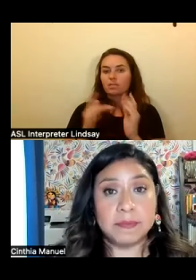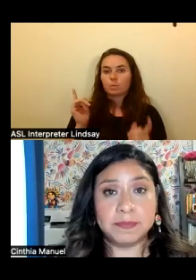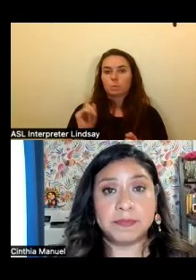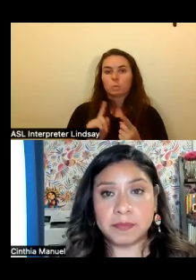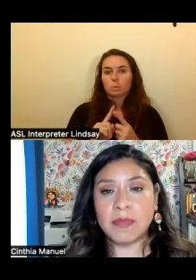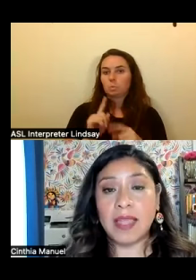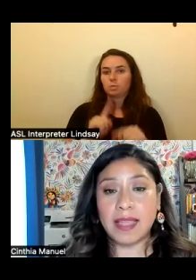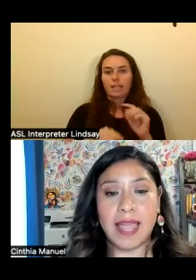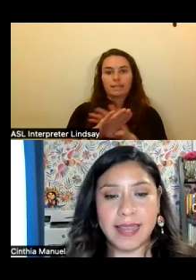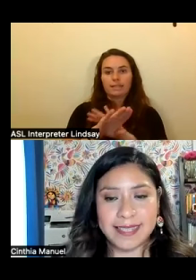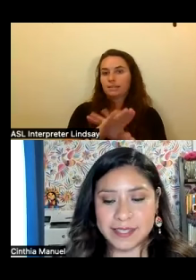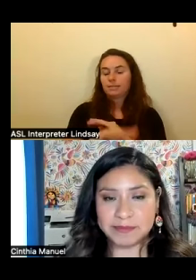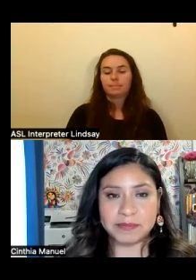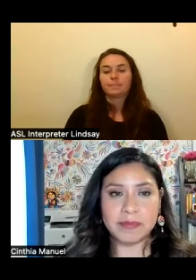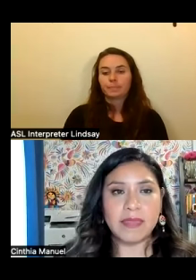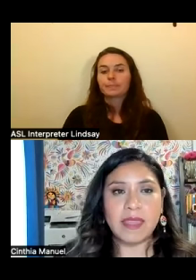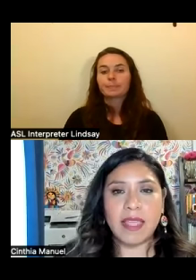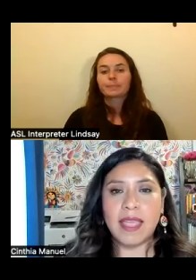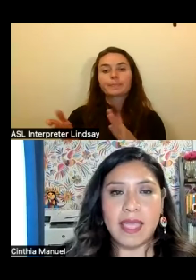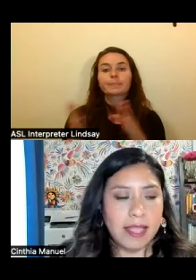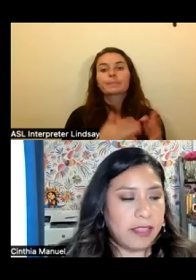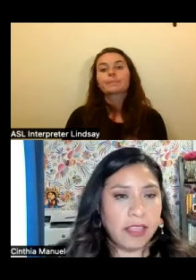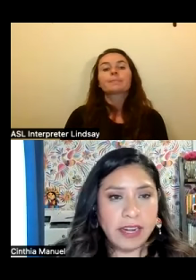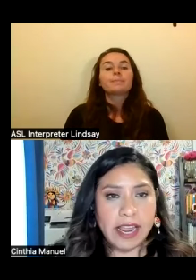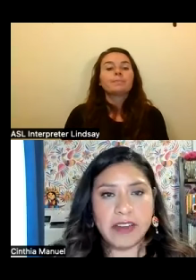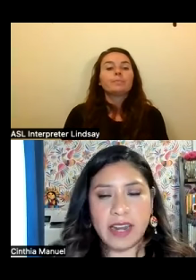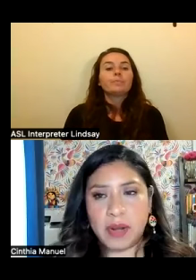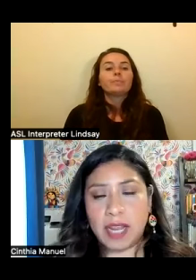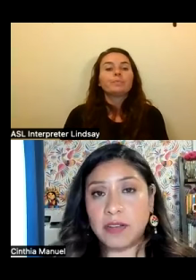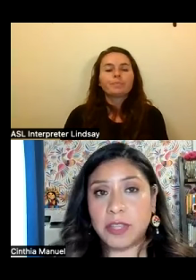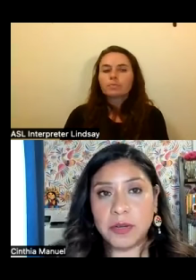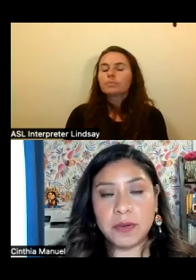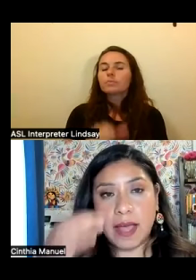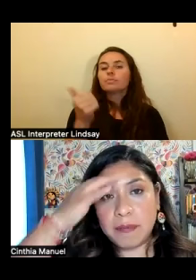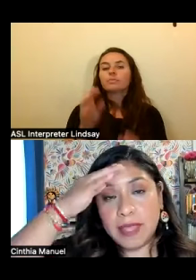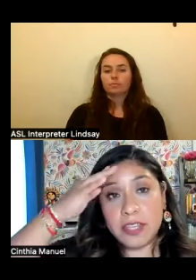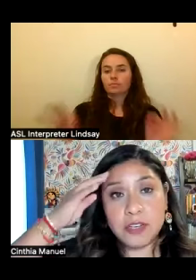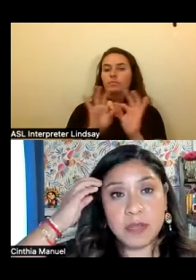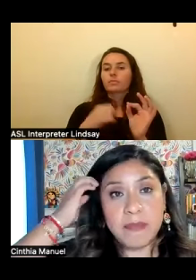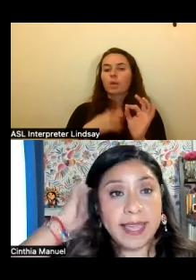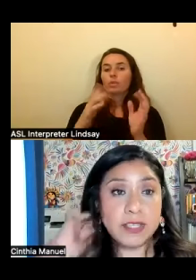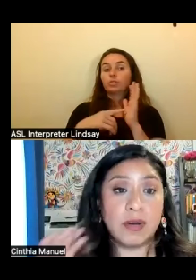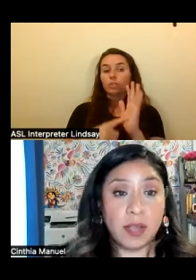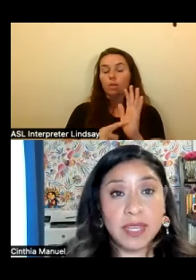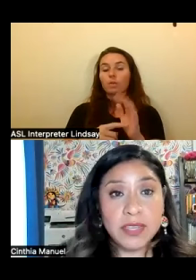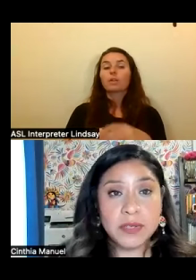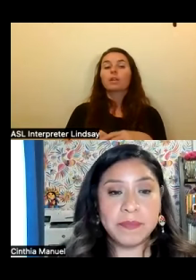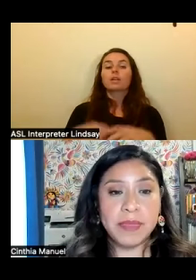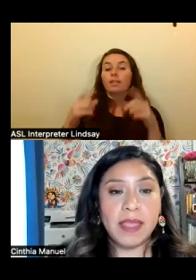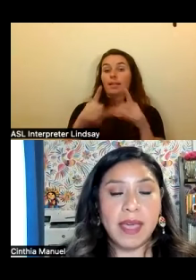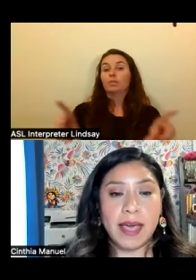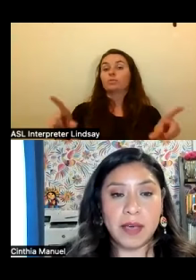accessible. Next. The other area that I want to look through the digital divide is through